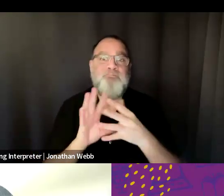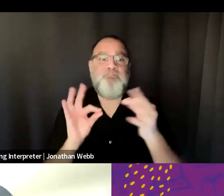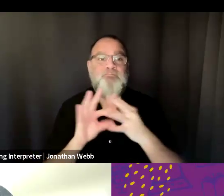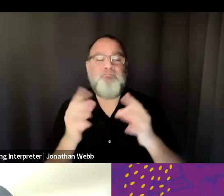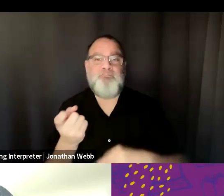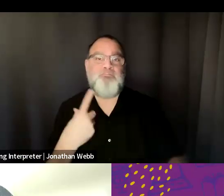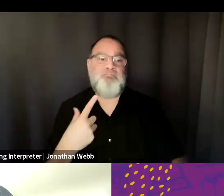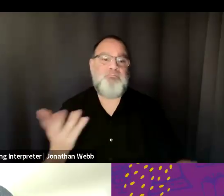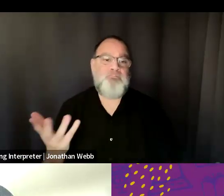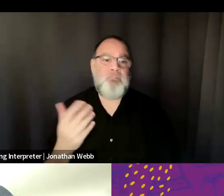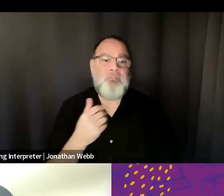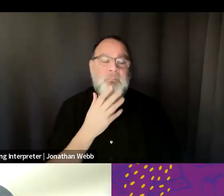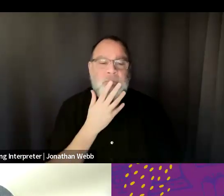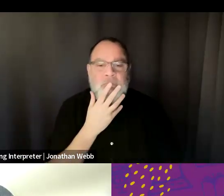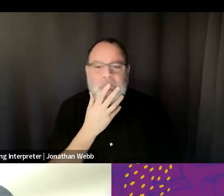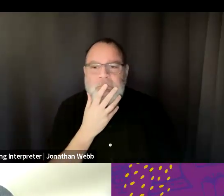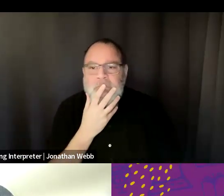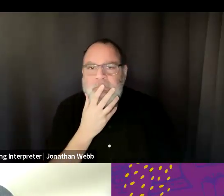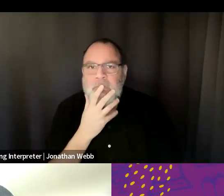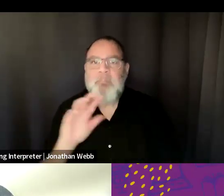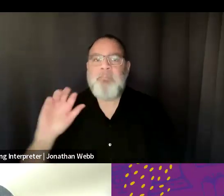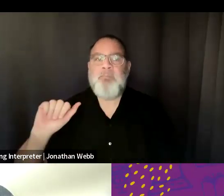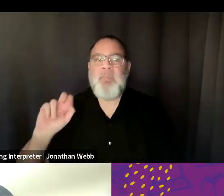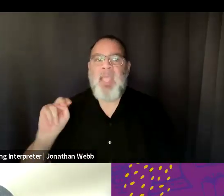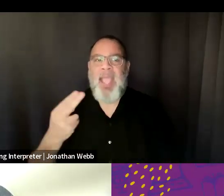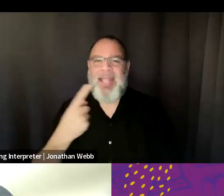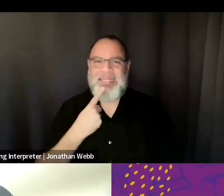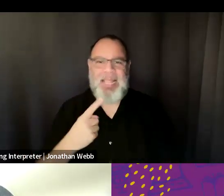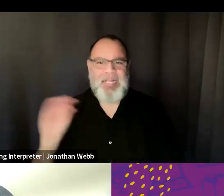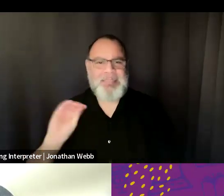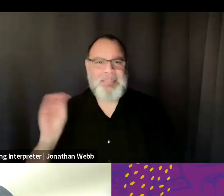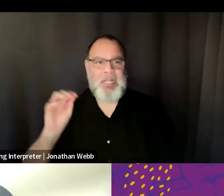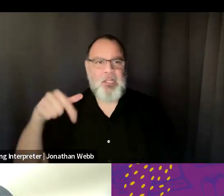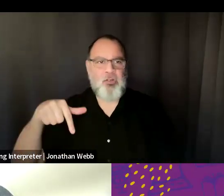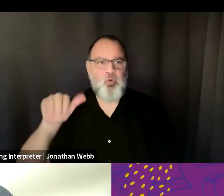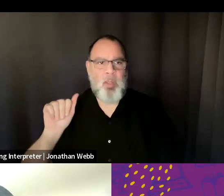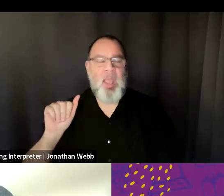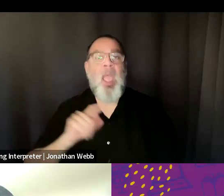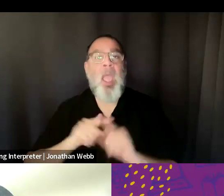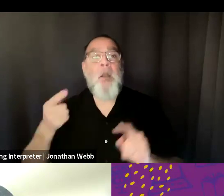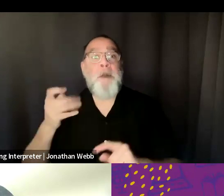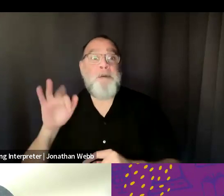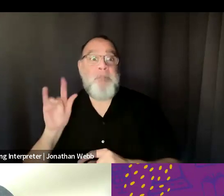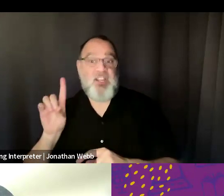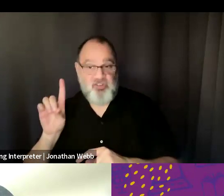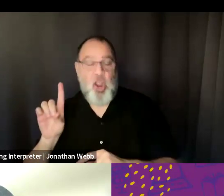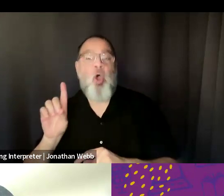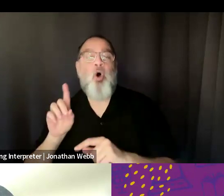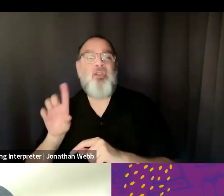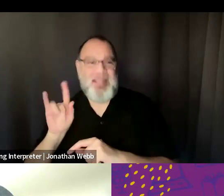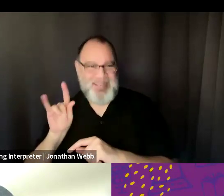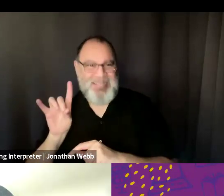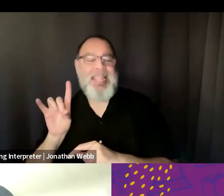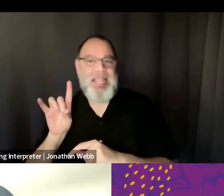then. Thanks, Araceli. I don't see any in Q&A, but Gerald Smith did write question in the chat. So wanted